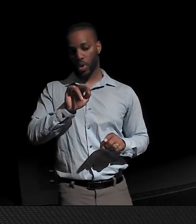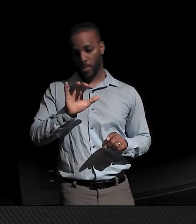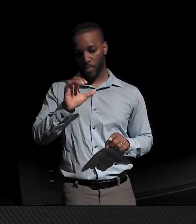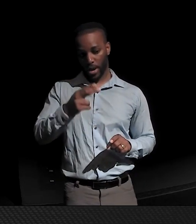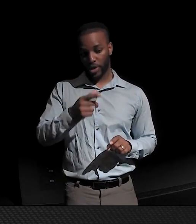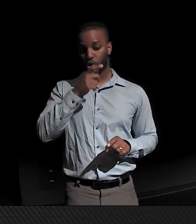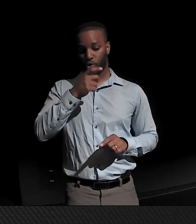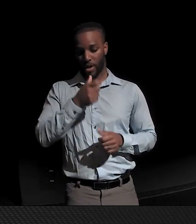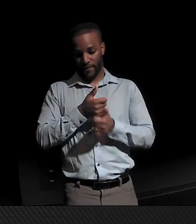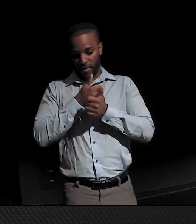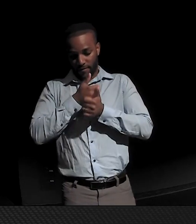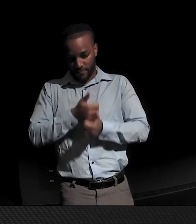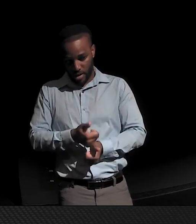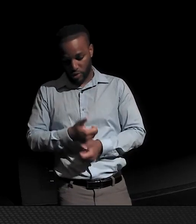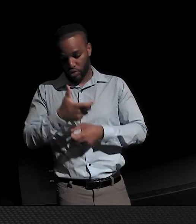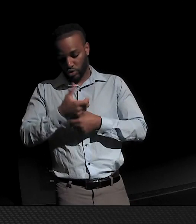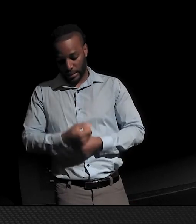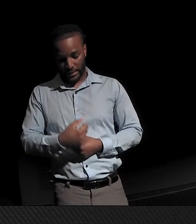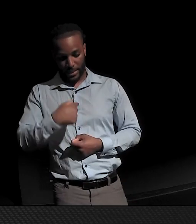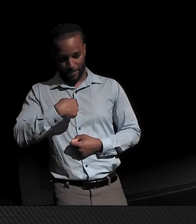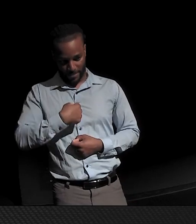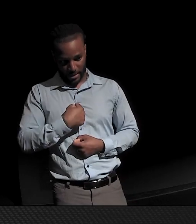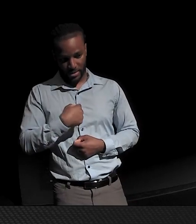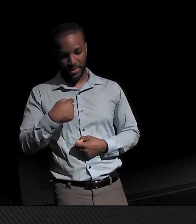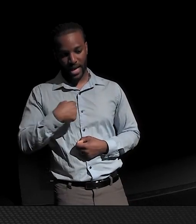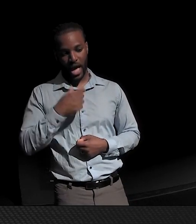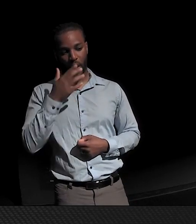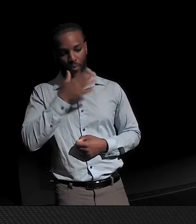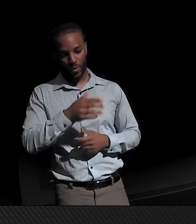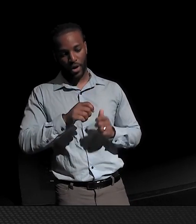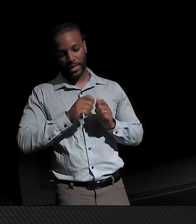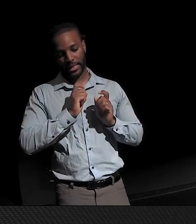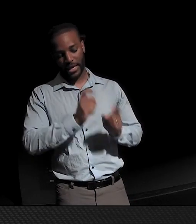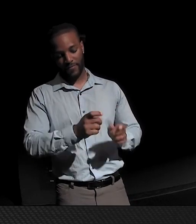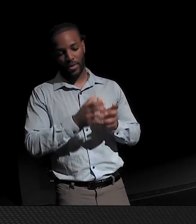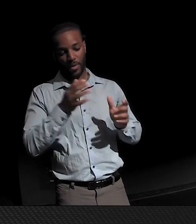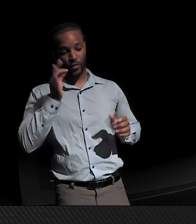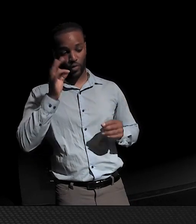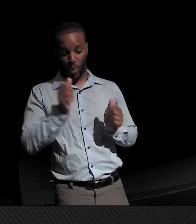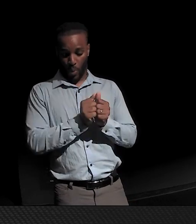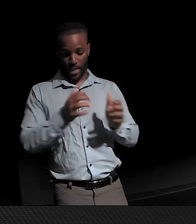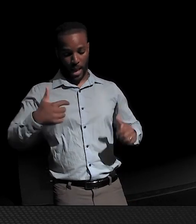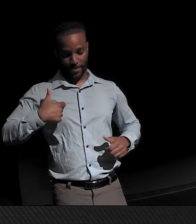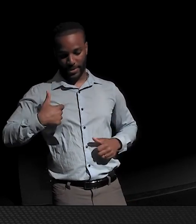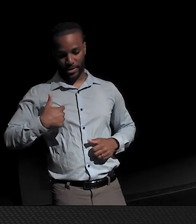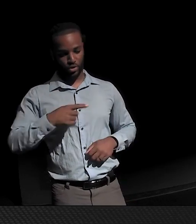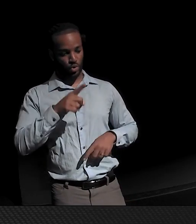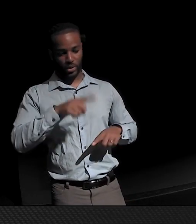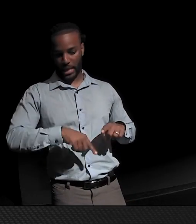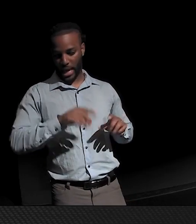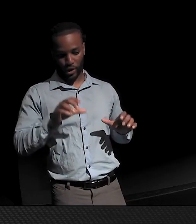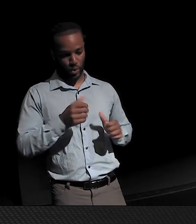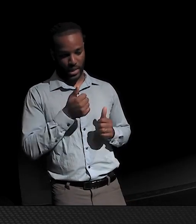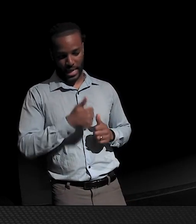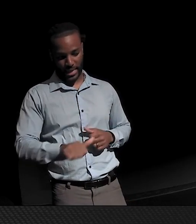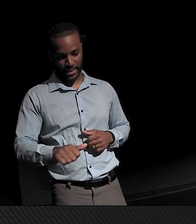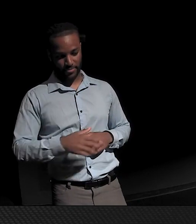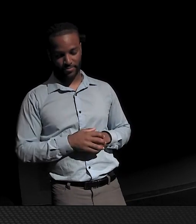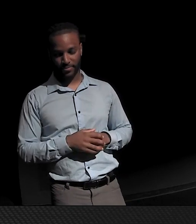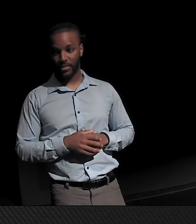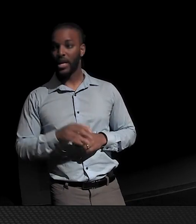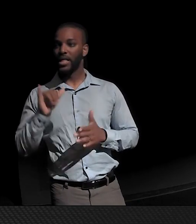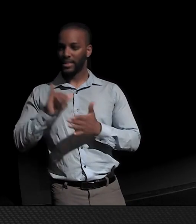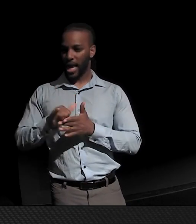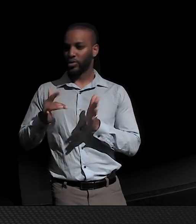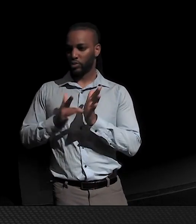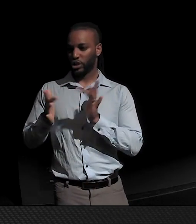whoever abides in me and I in him, he bears much fruit. For apart from me, you can do nothing. That's what Jesus was inviting